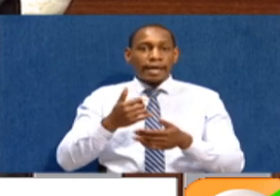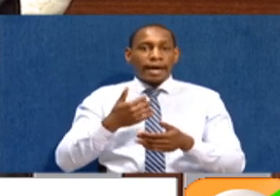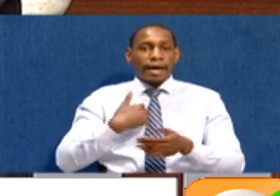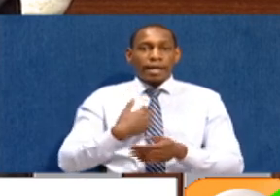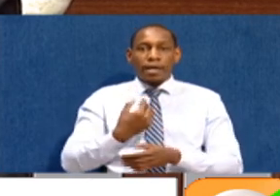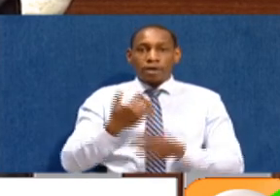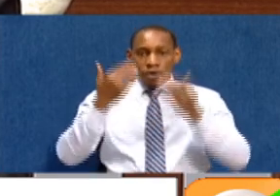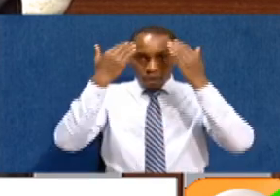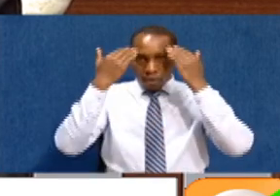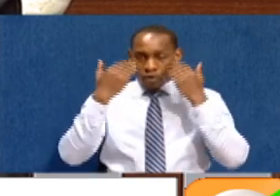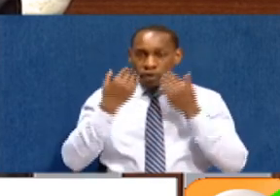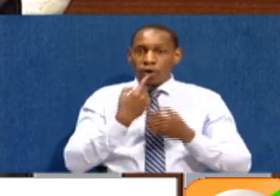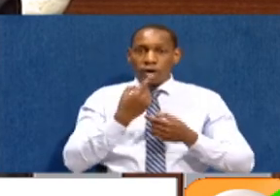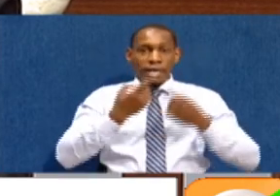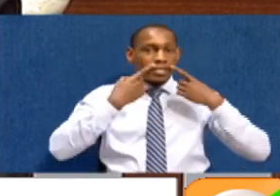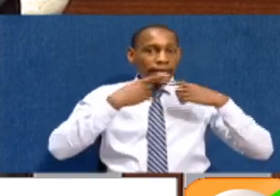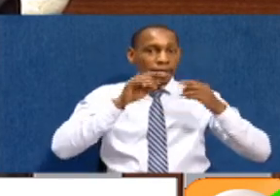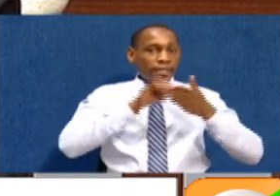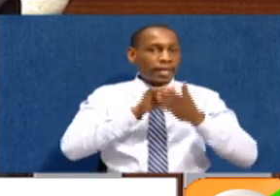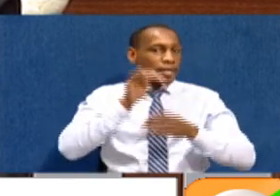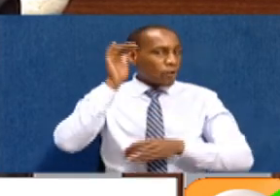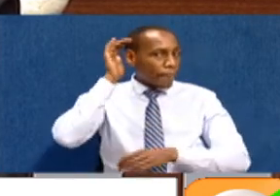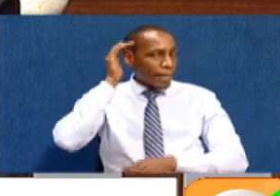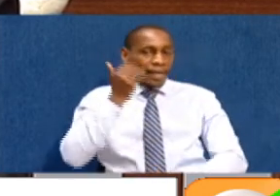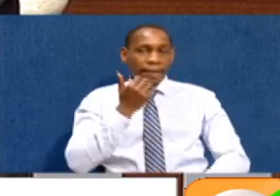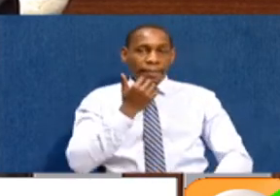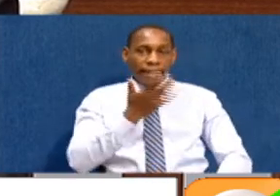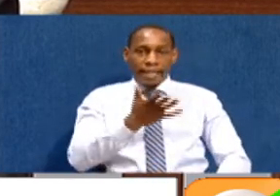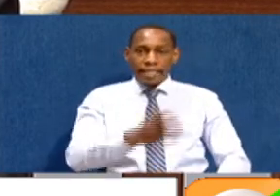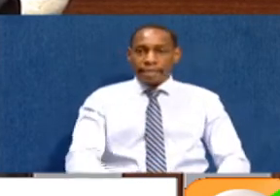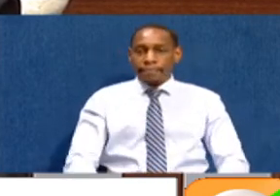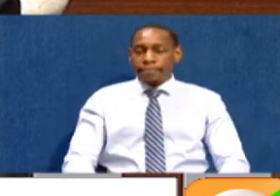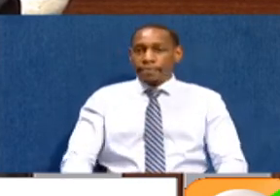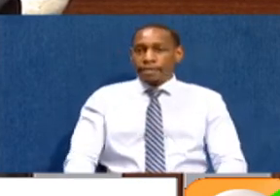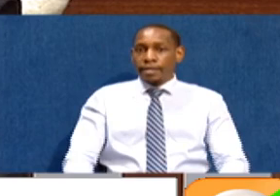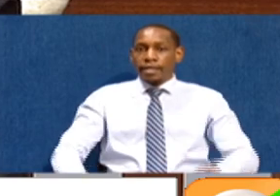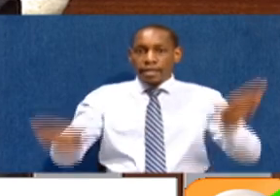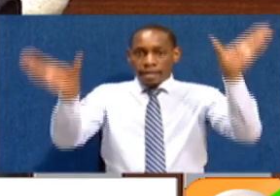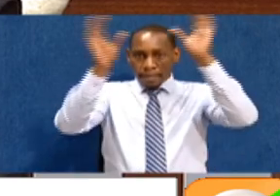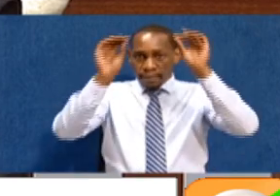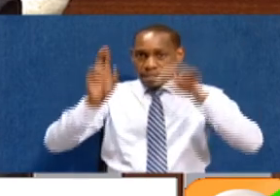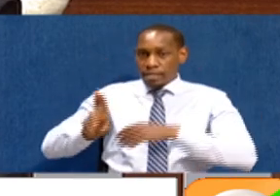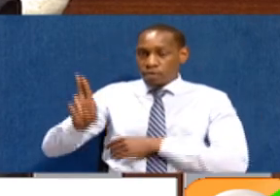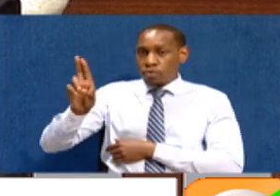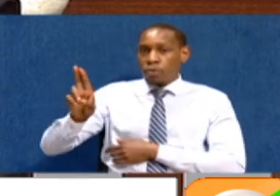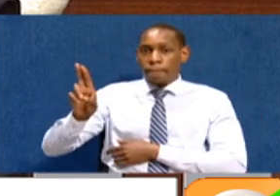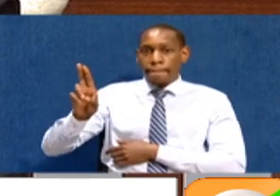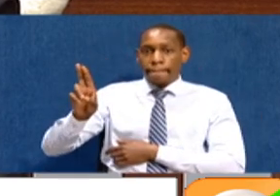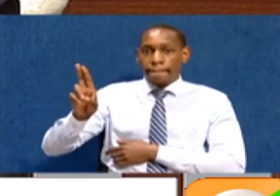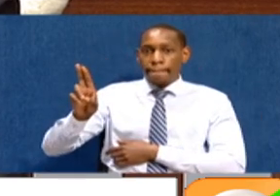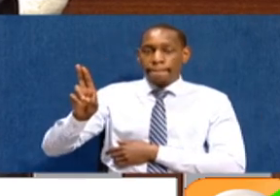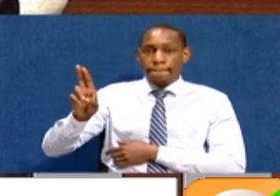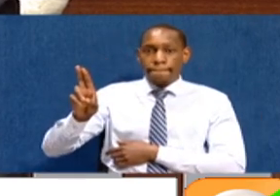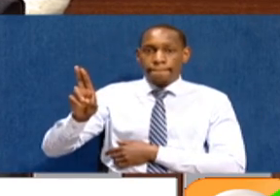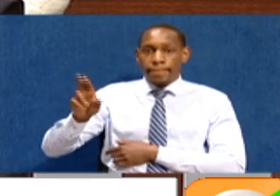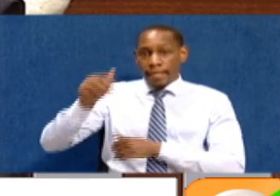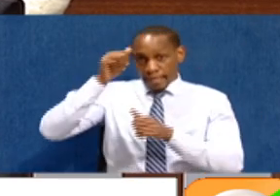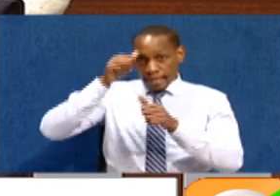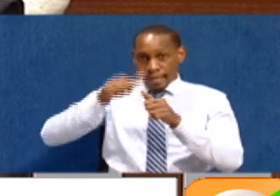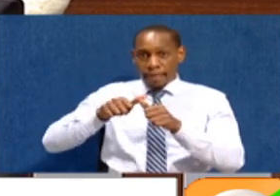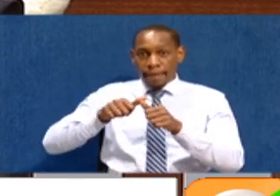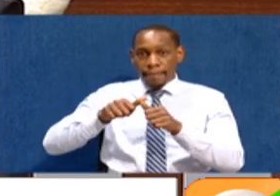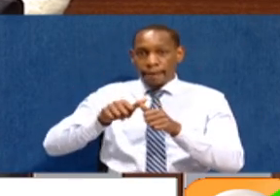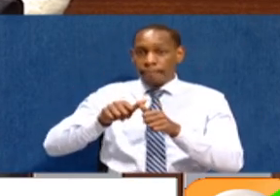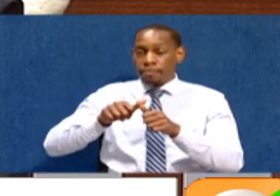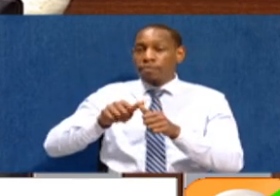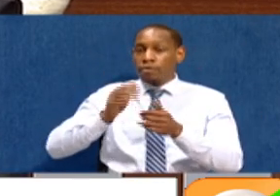court orders that were issued which were not obeyed. President Uhuru Muigai Kenyatta, remember this